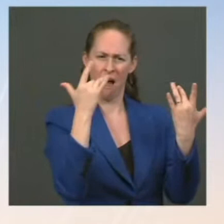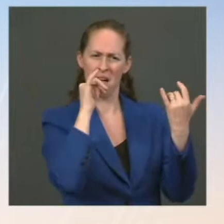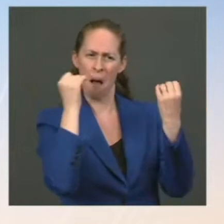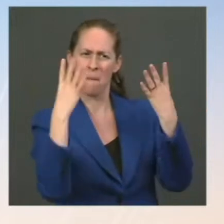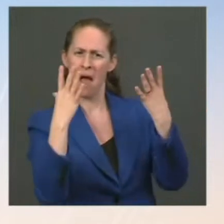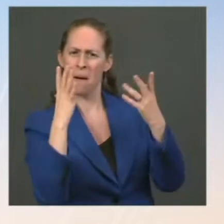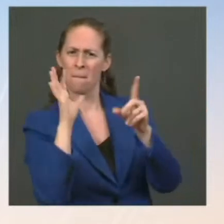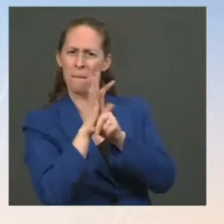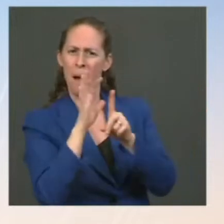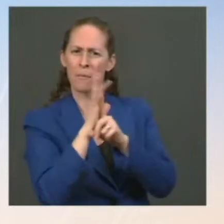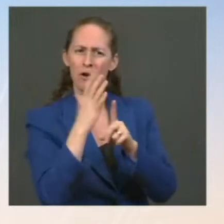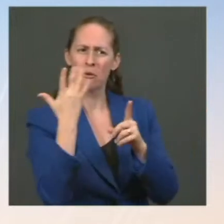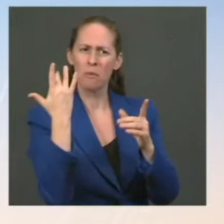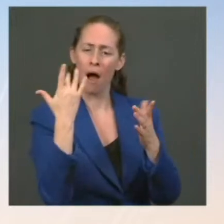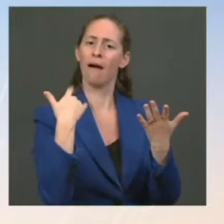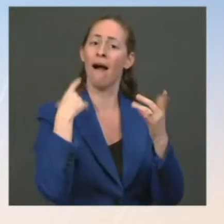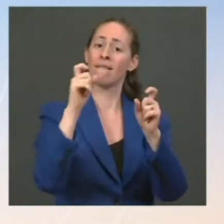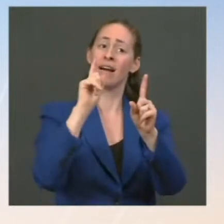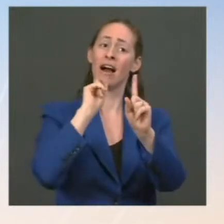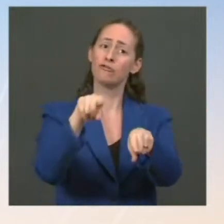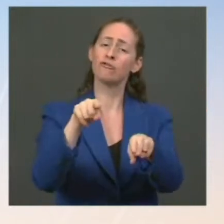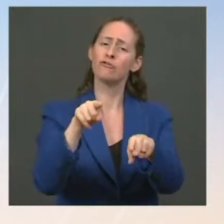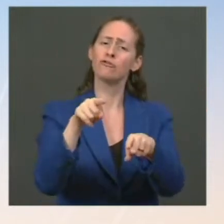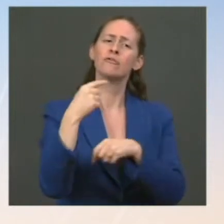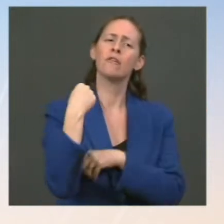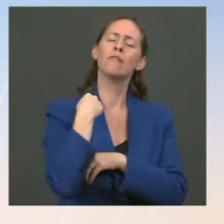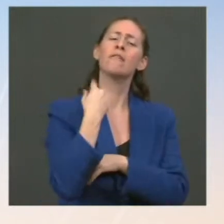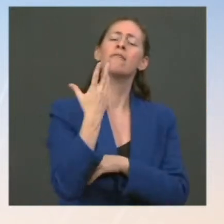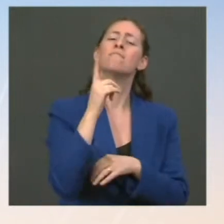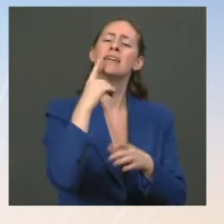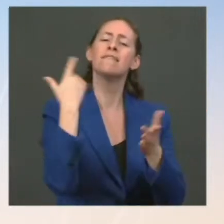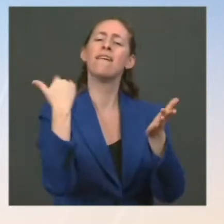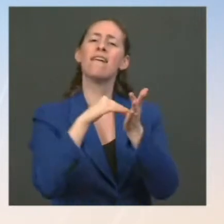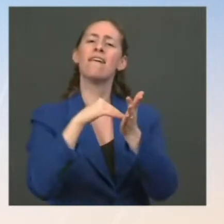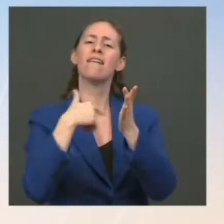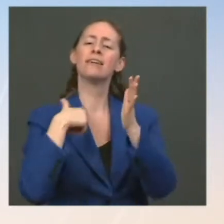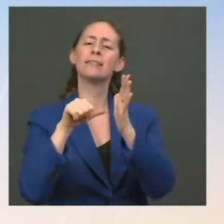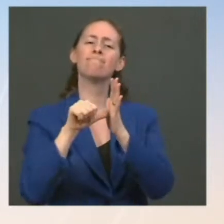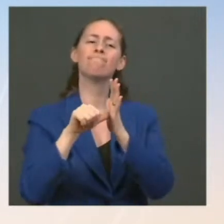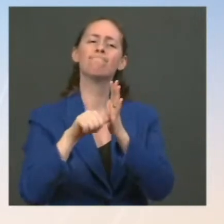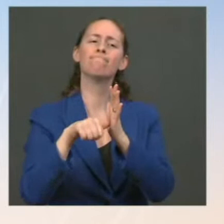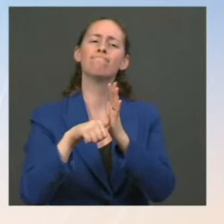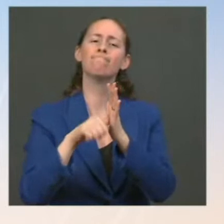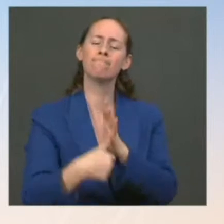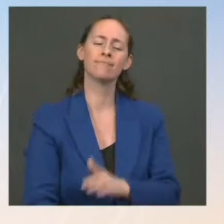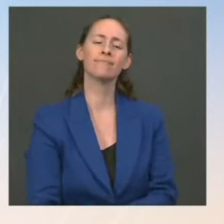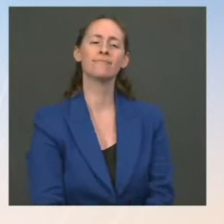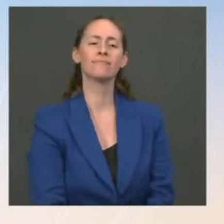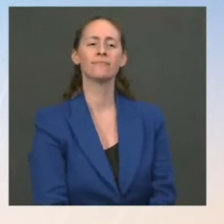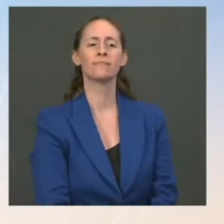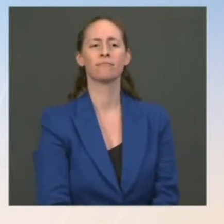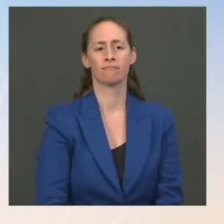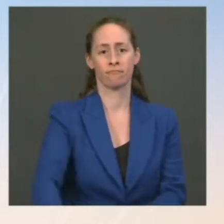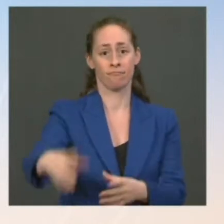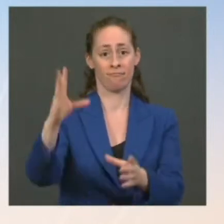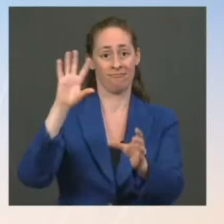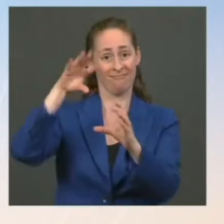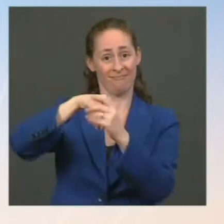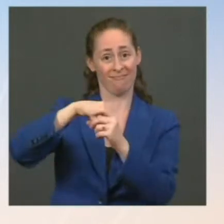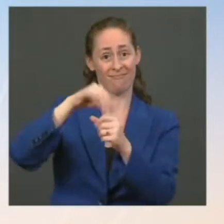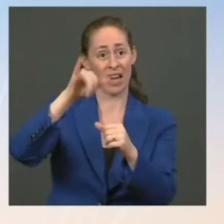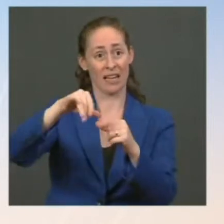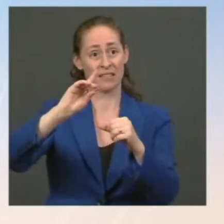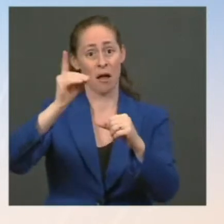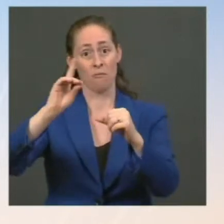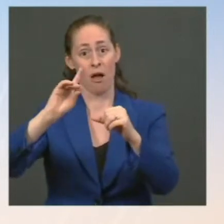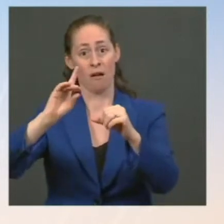but that's what I was answering to you. Look, I would again say that what we know is among Democrats, there is broad agreement about the